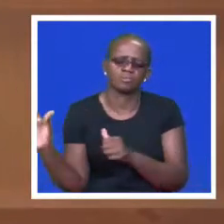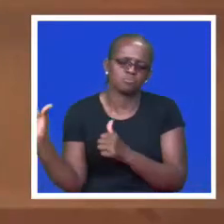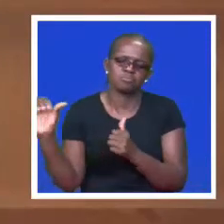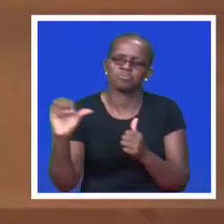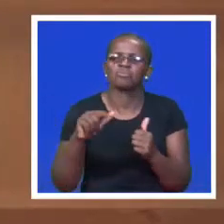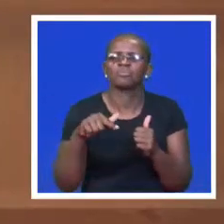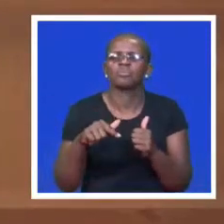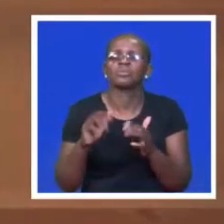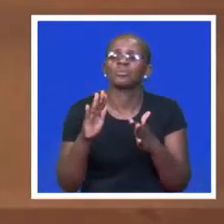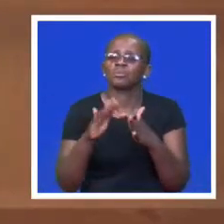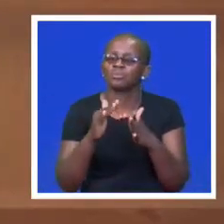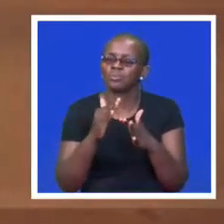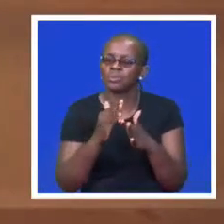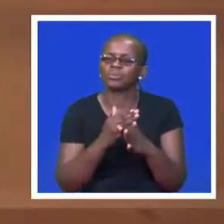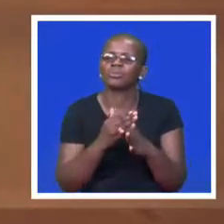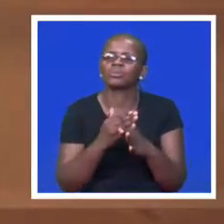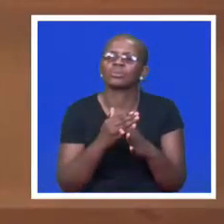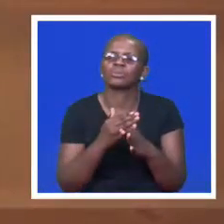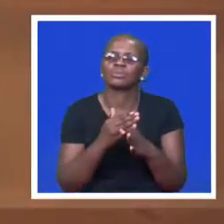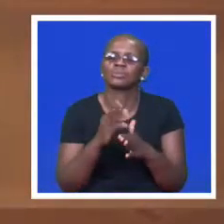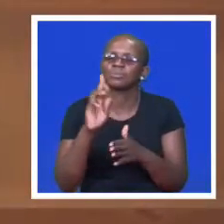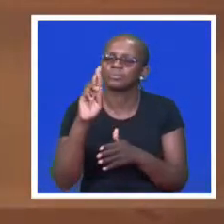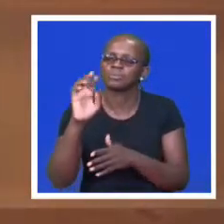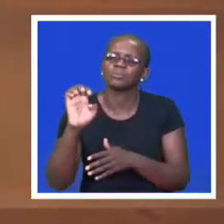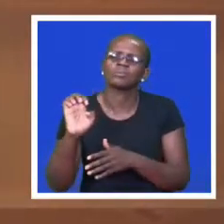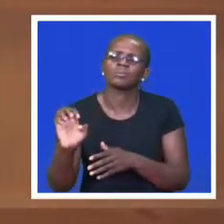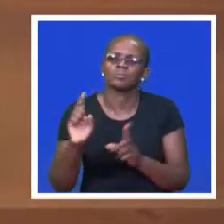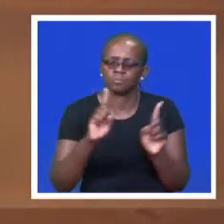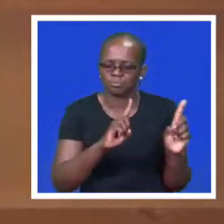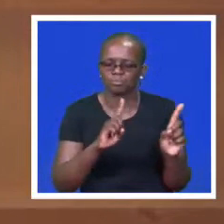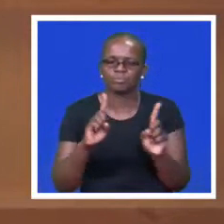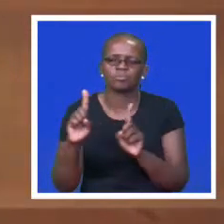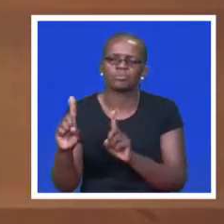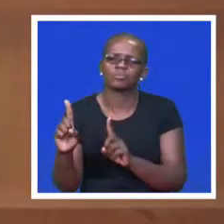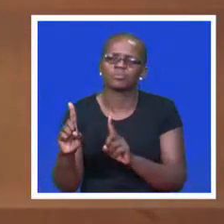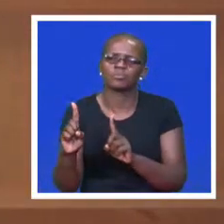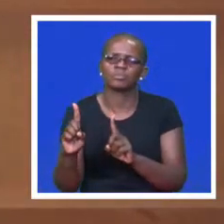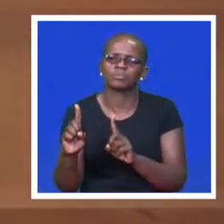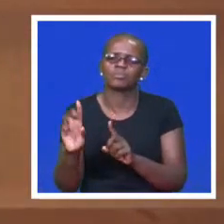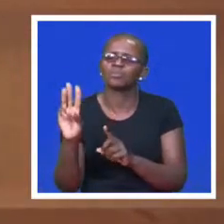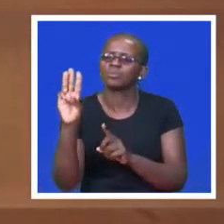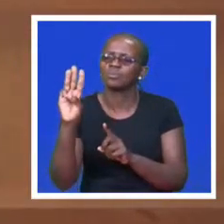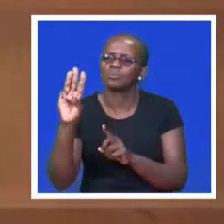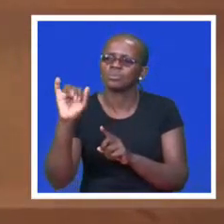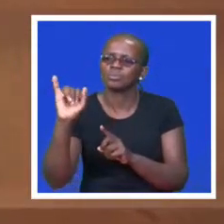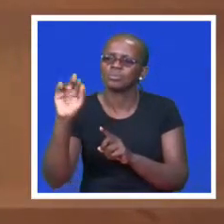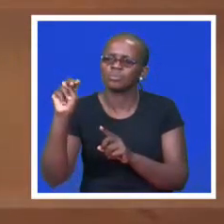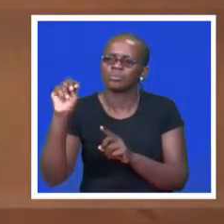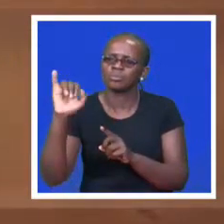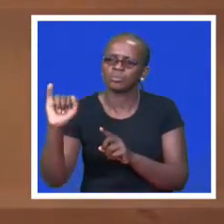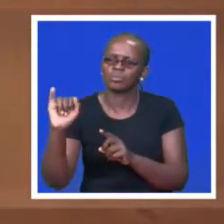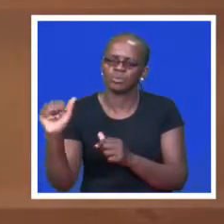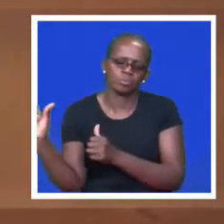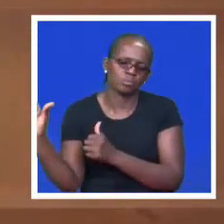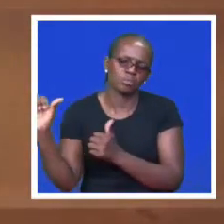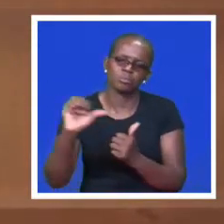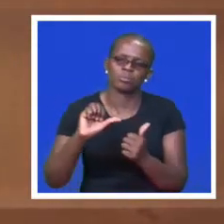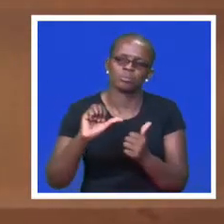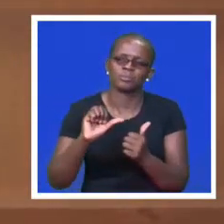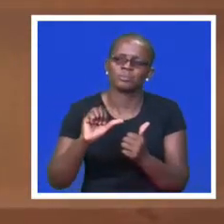get closer to your screens, because your religious education teacher, Winnie Dlamini, will be back after this